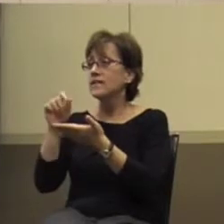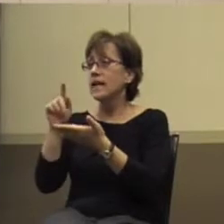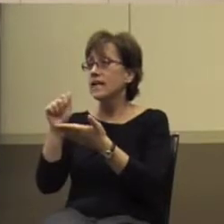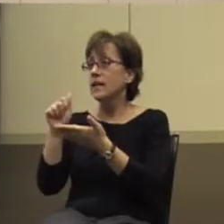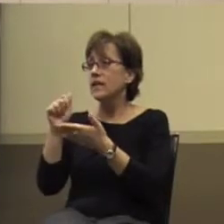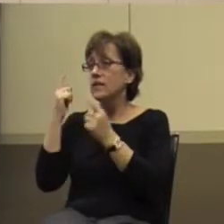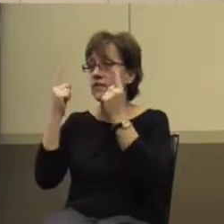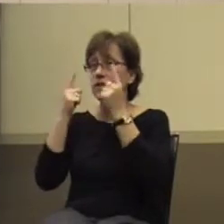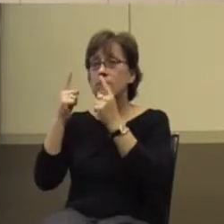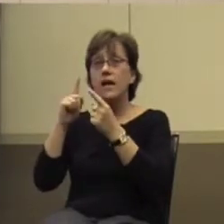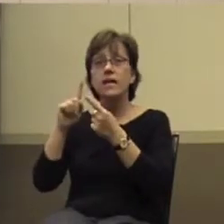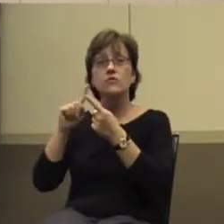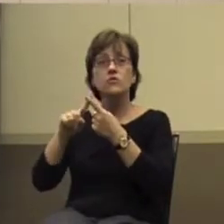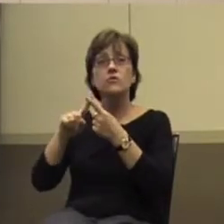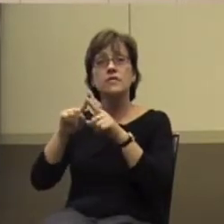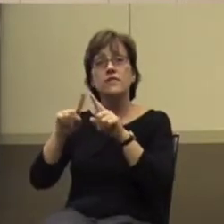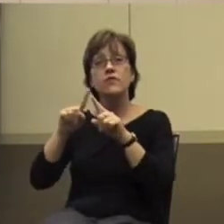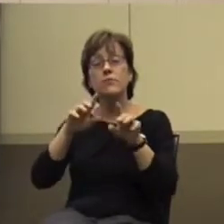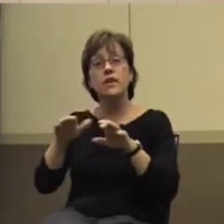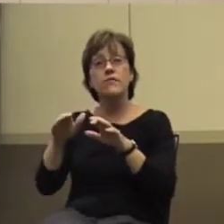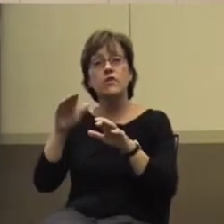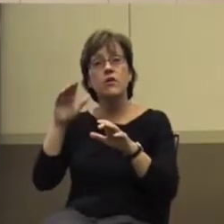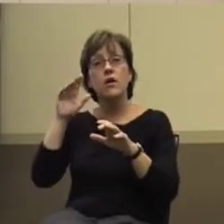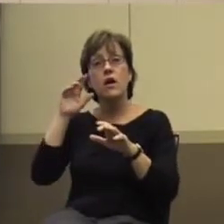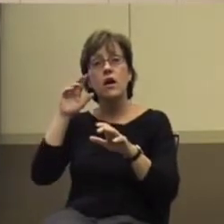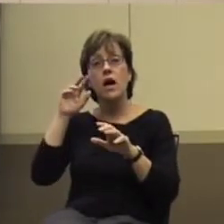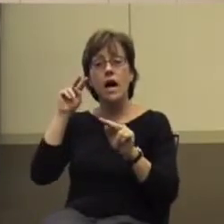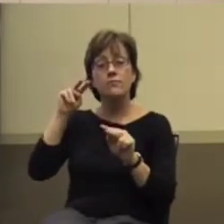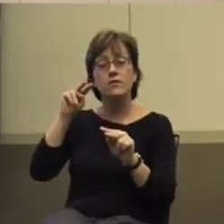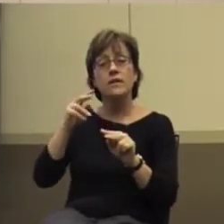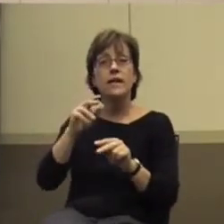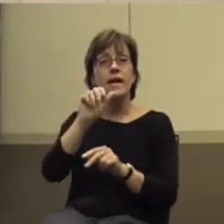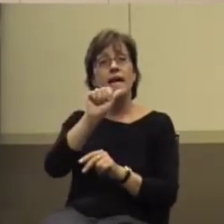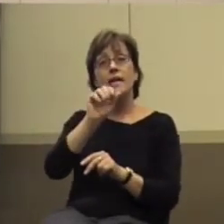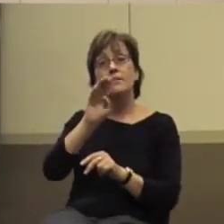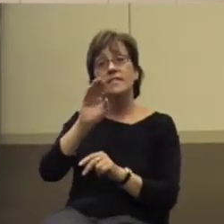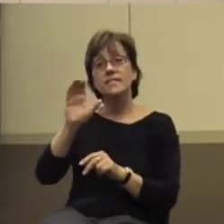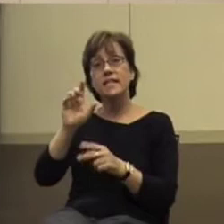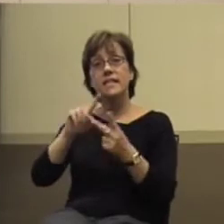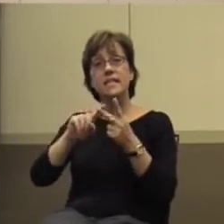back to those behavioral observation things like ABC, scatter plot,